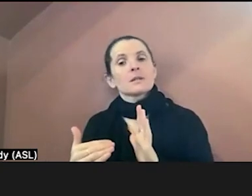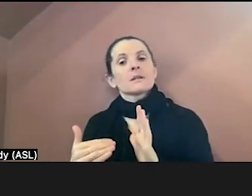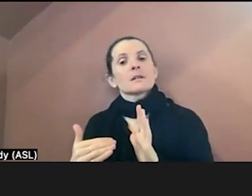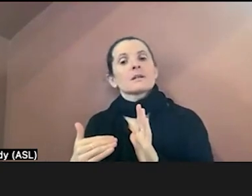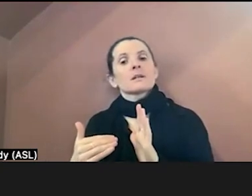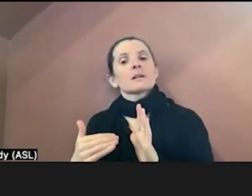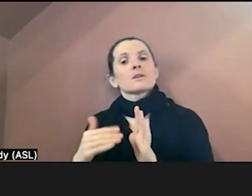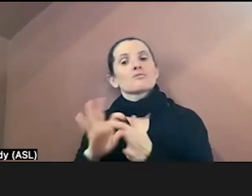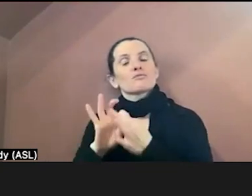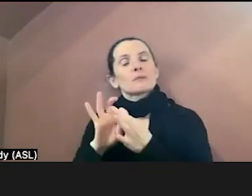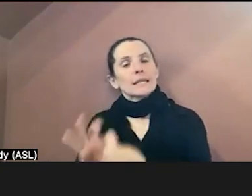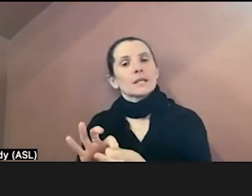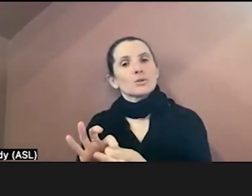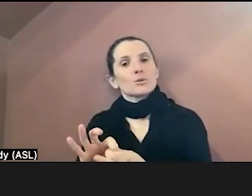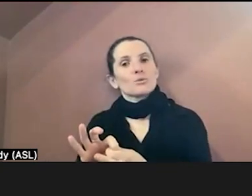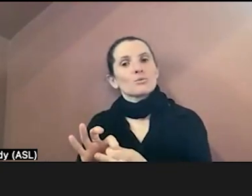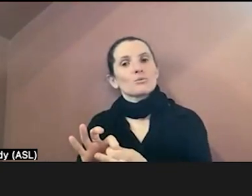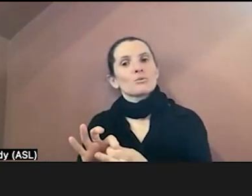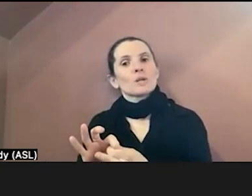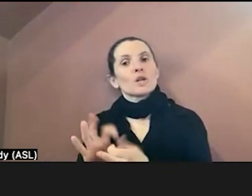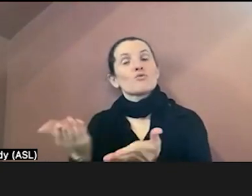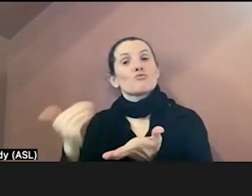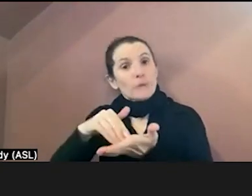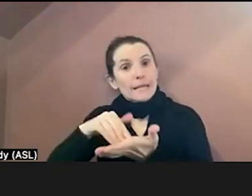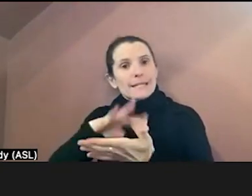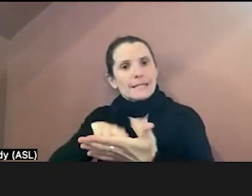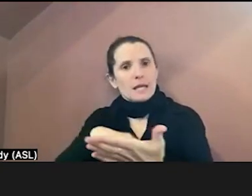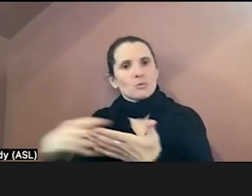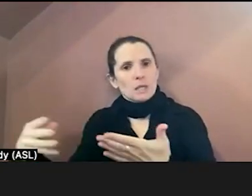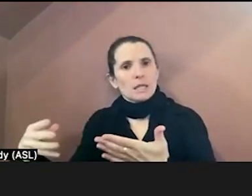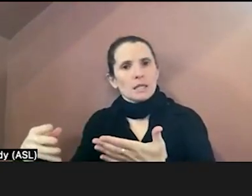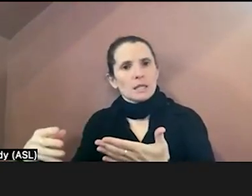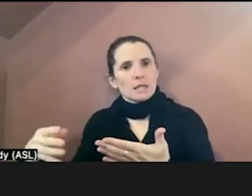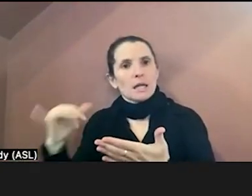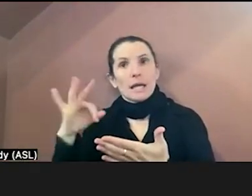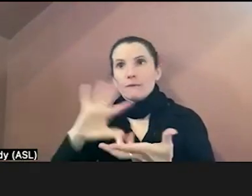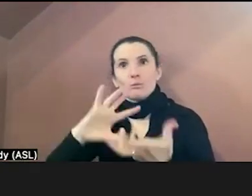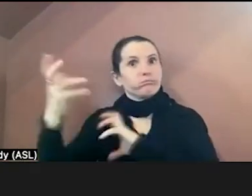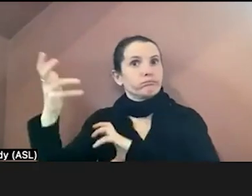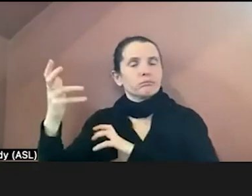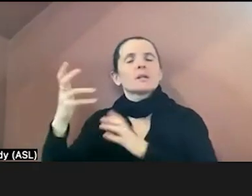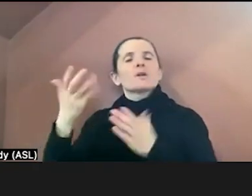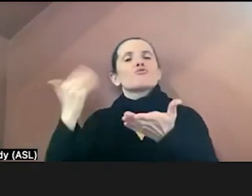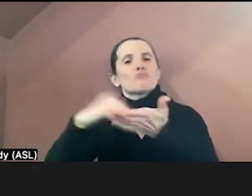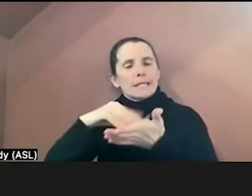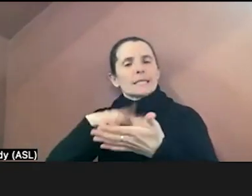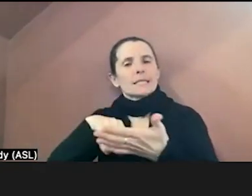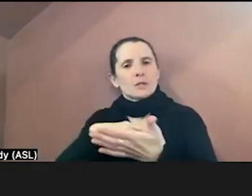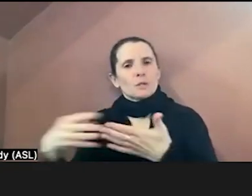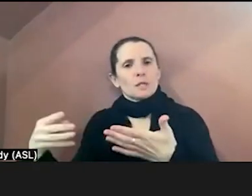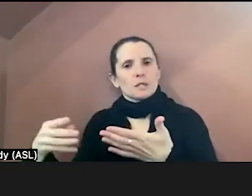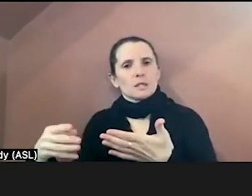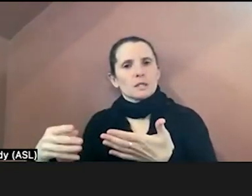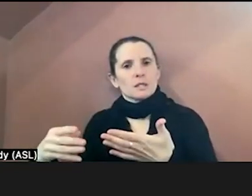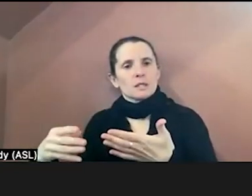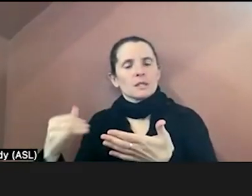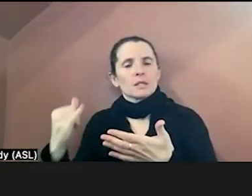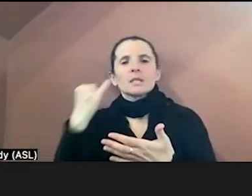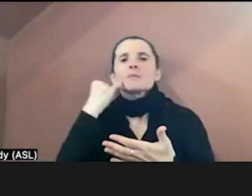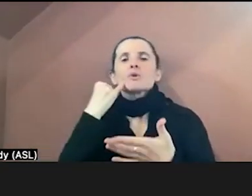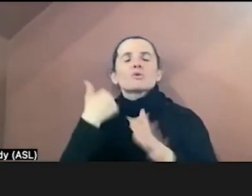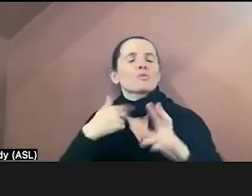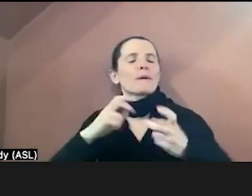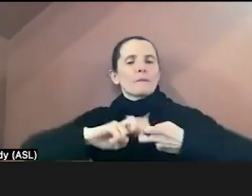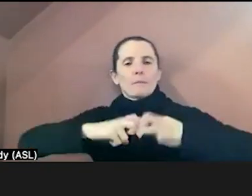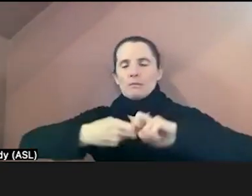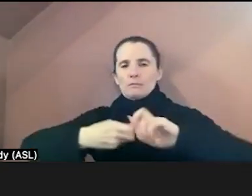concerning the rescheduling in case of a disruption of an already scheduled problem. So it should be